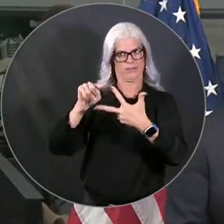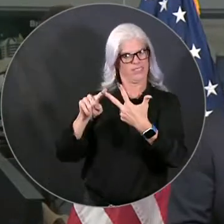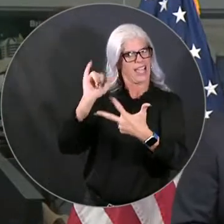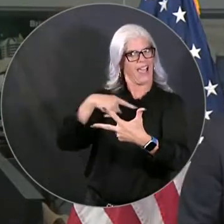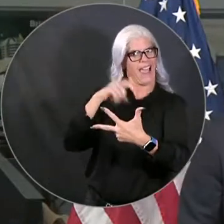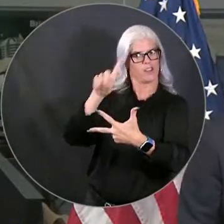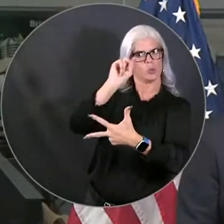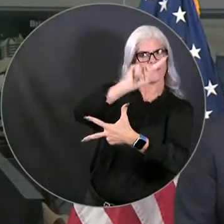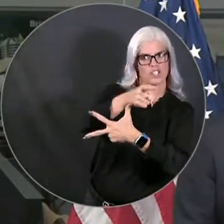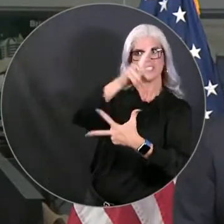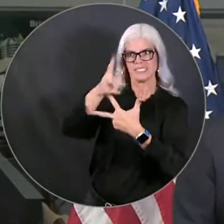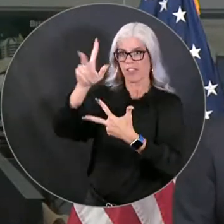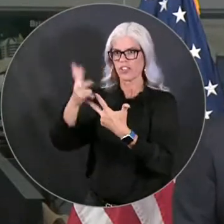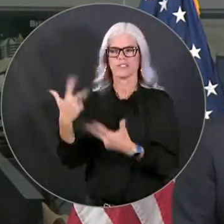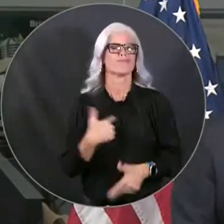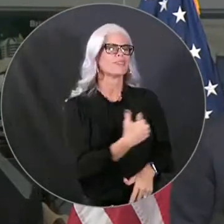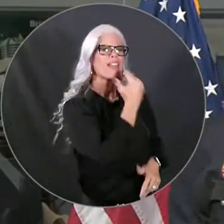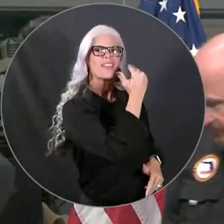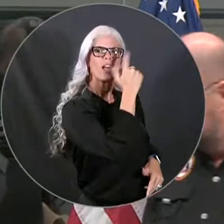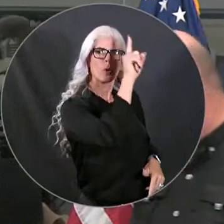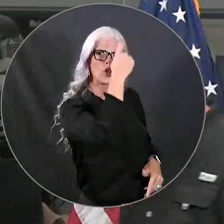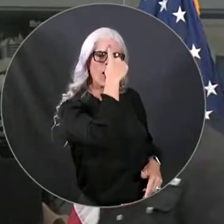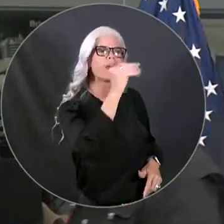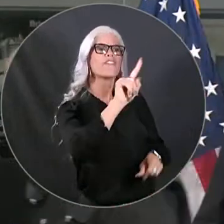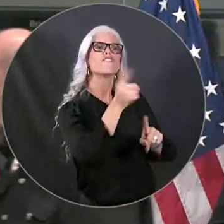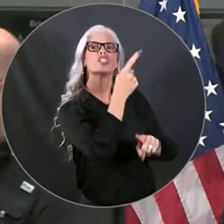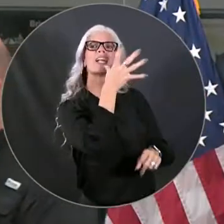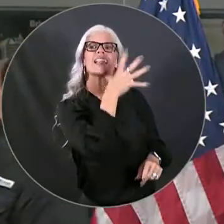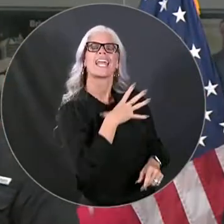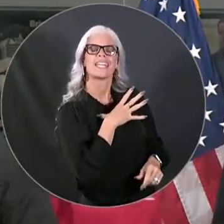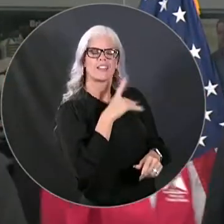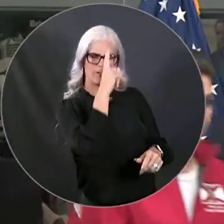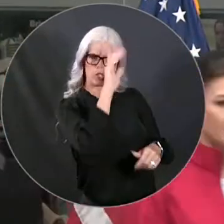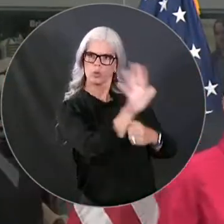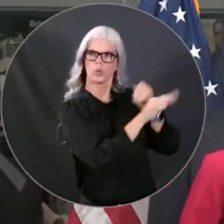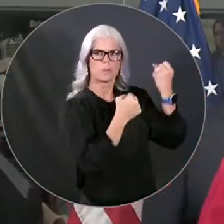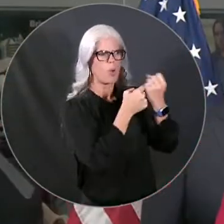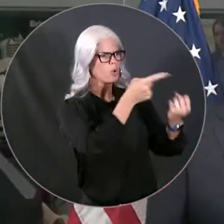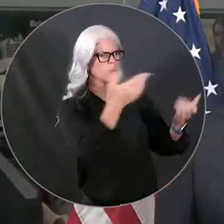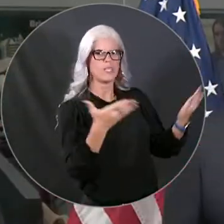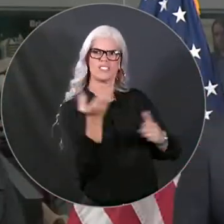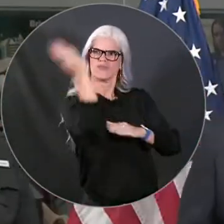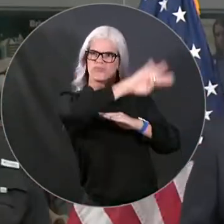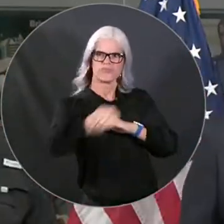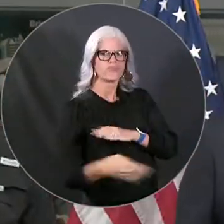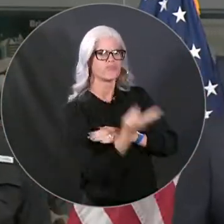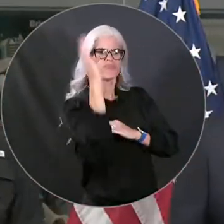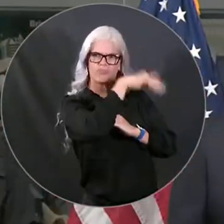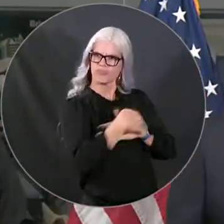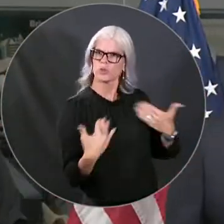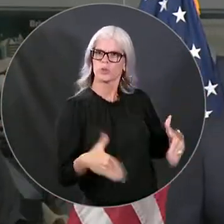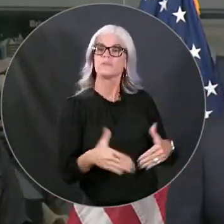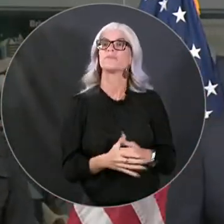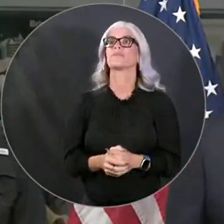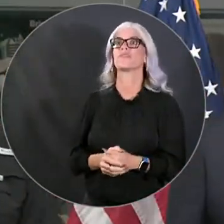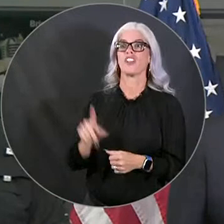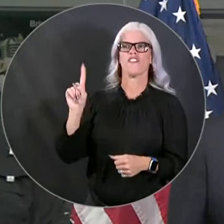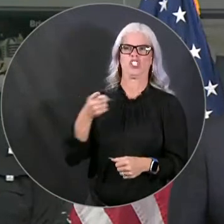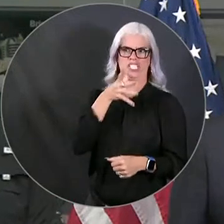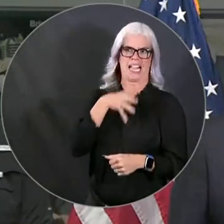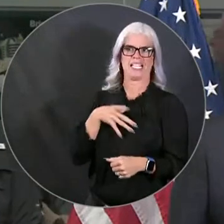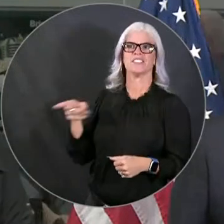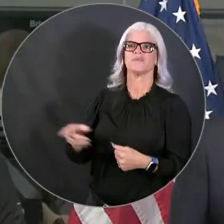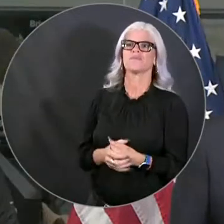around the clock, and again, sir, I thank you for that. Okay, First Lady. No, I just want to say on behalf of the governor and myself,